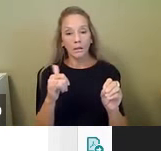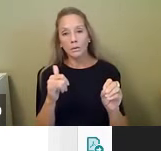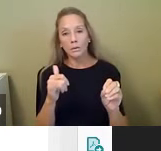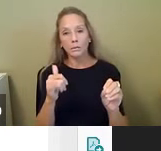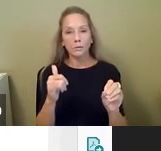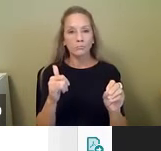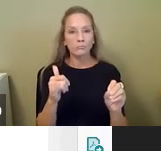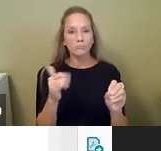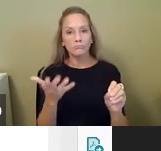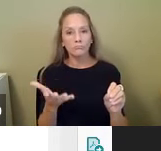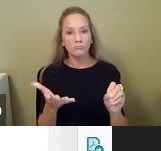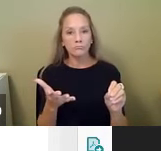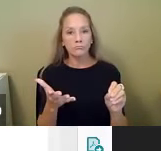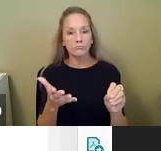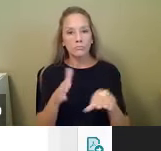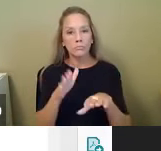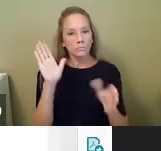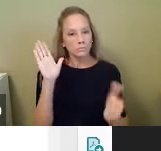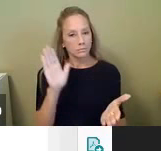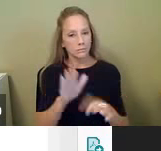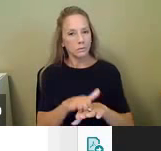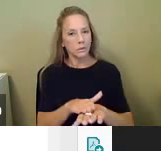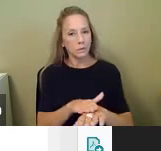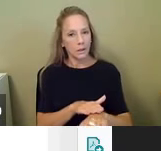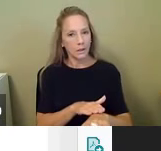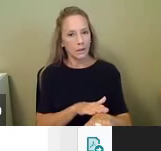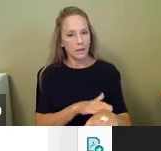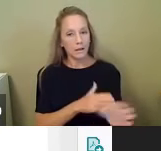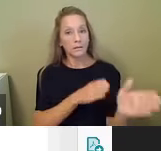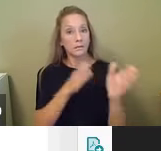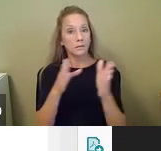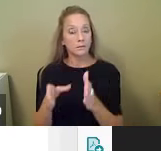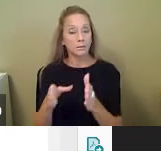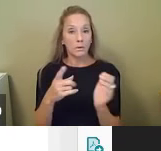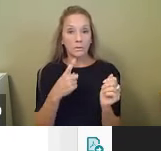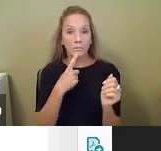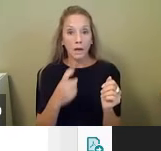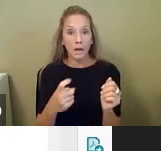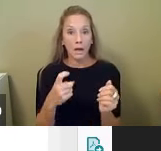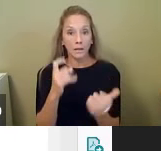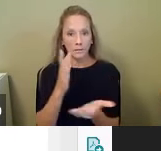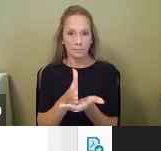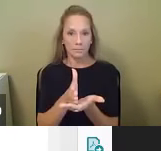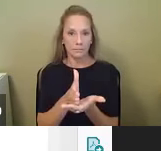know, slow down, or in red is stop.